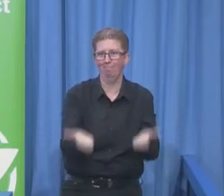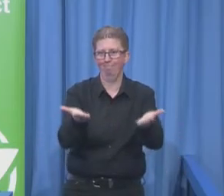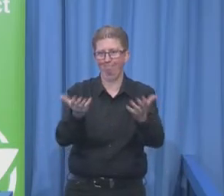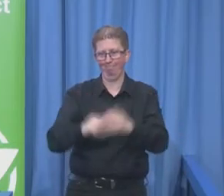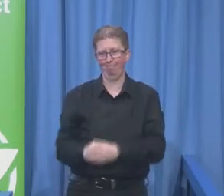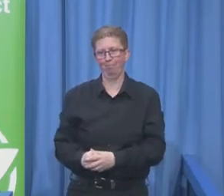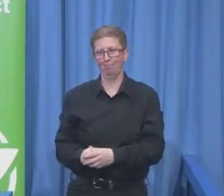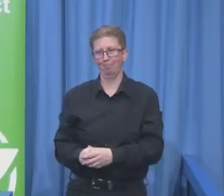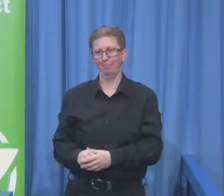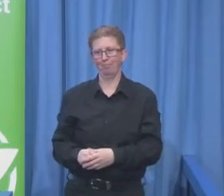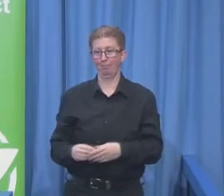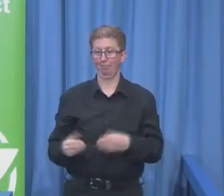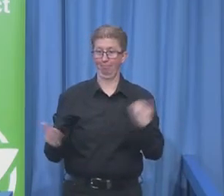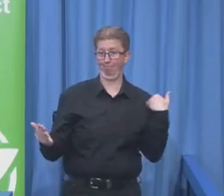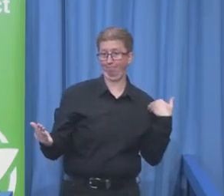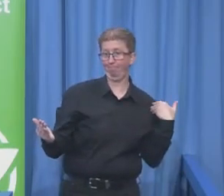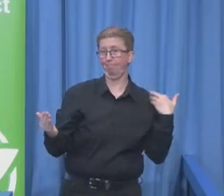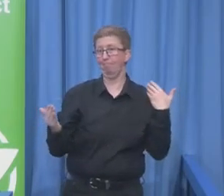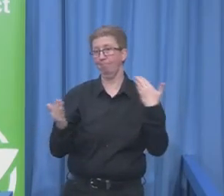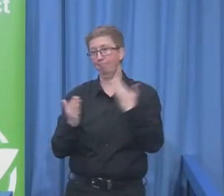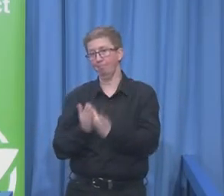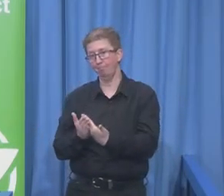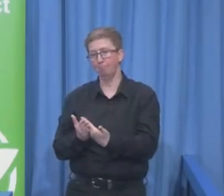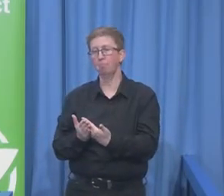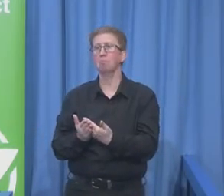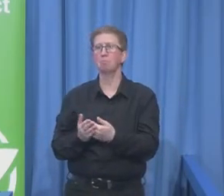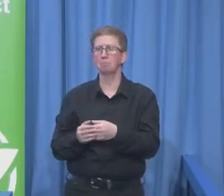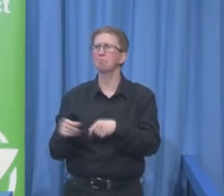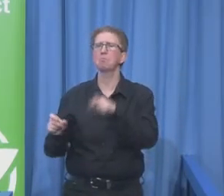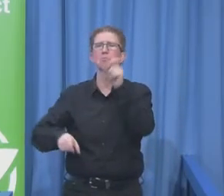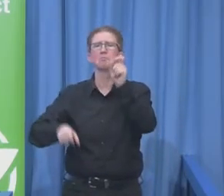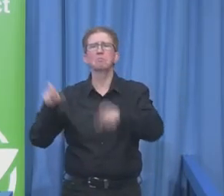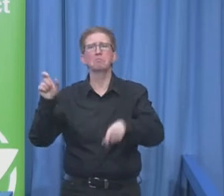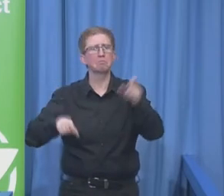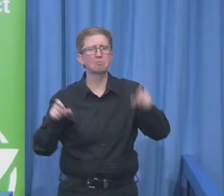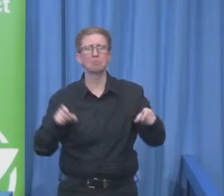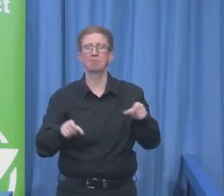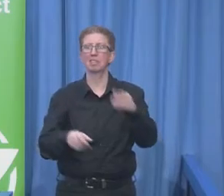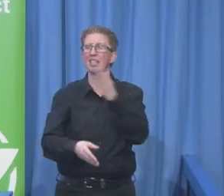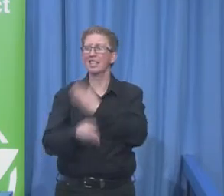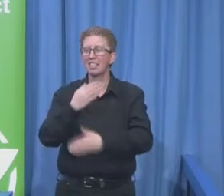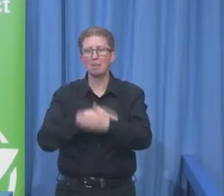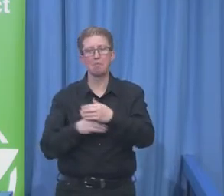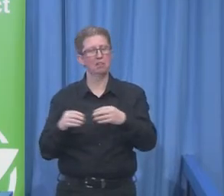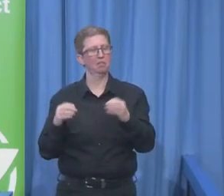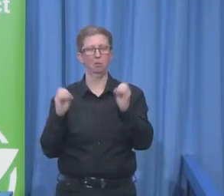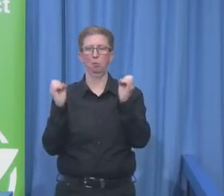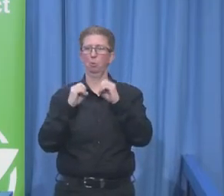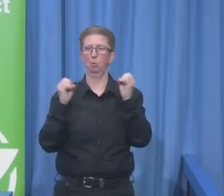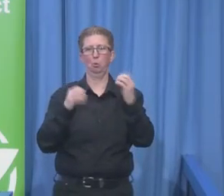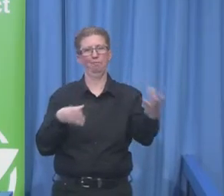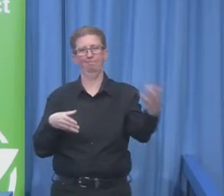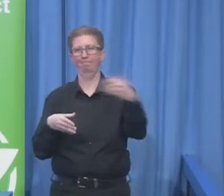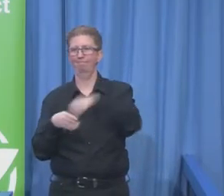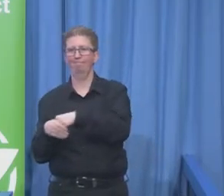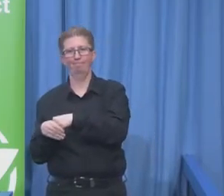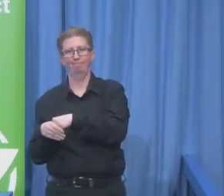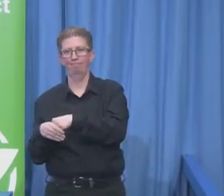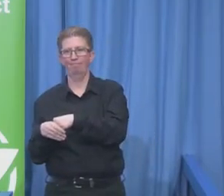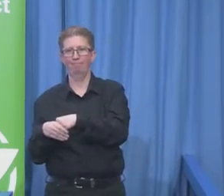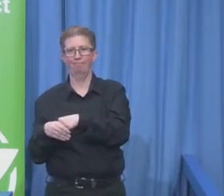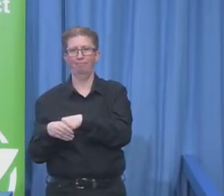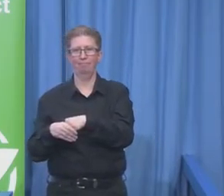them. In our schools, there are people with disabilities, but I want to say it is not our specialty. That's the only thing